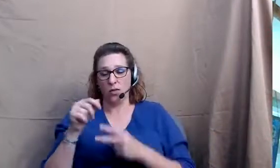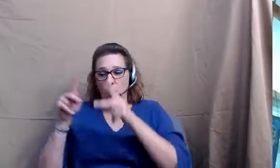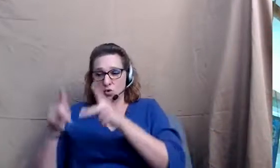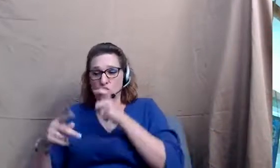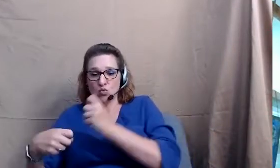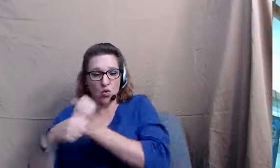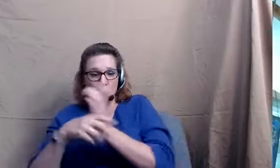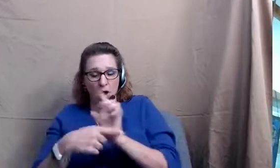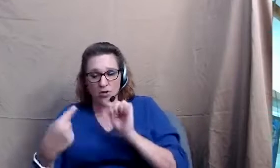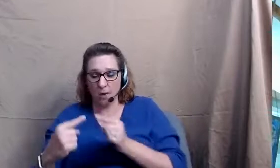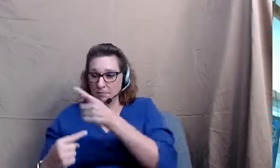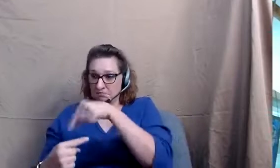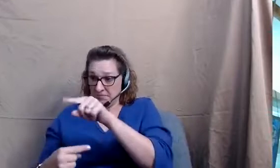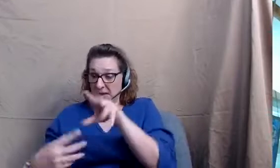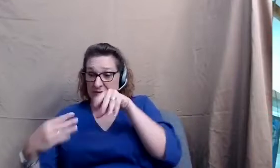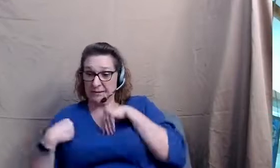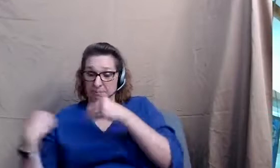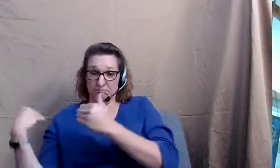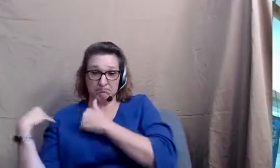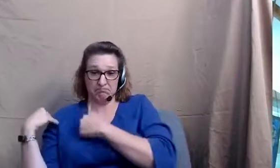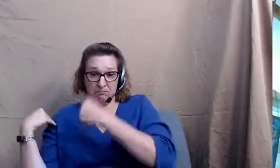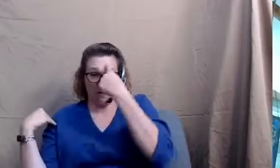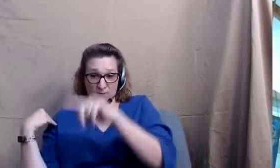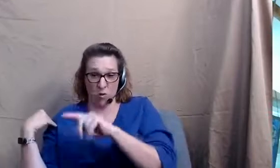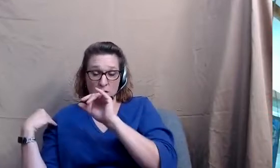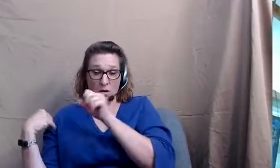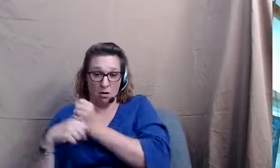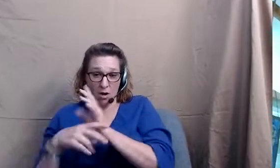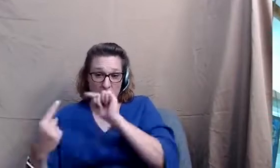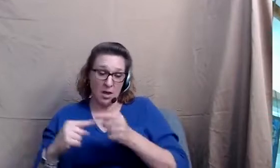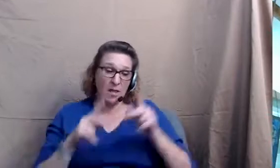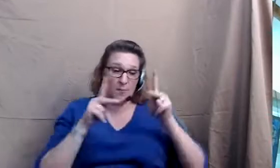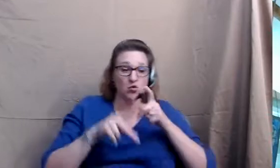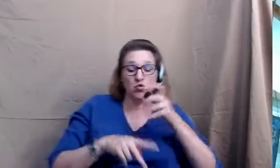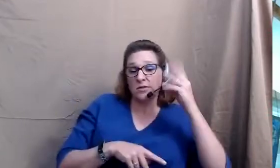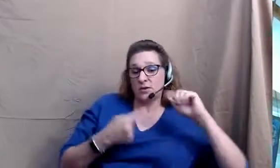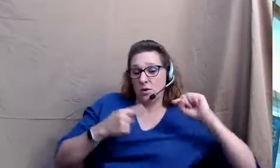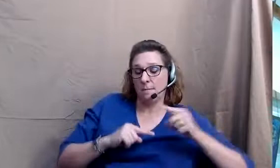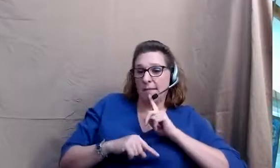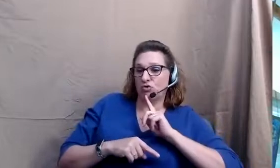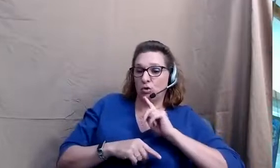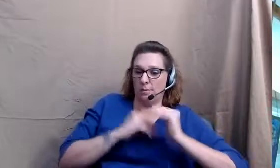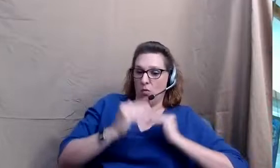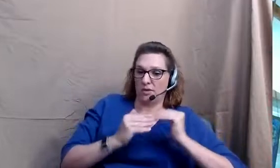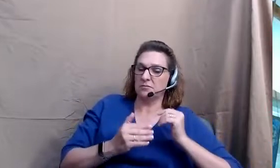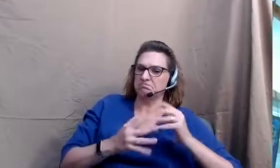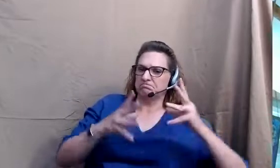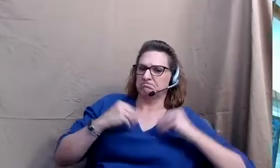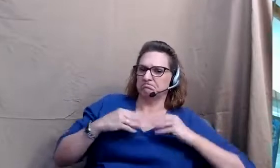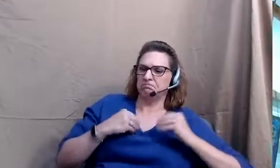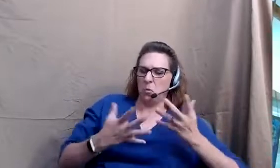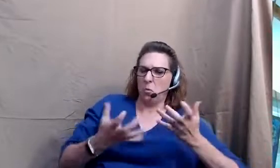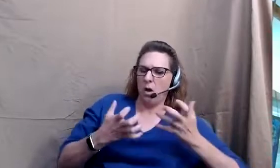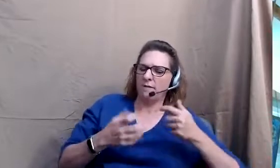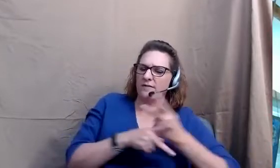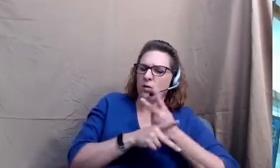to accept accountability for what they've done, and the person who has been harmed to make sure that this process is what they want and to figure out what